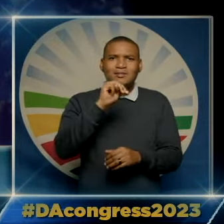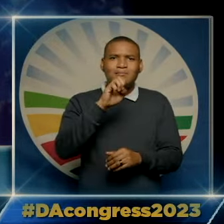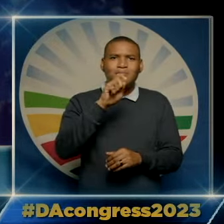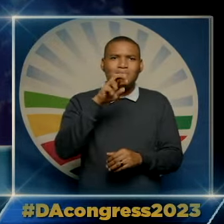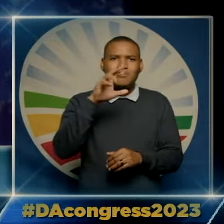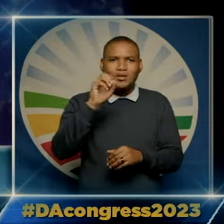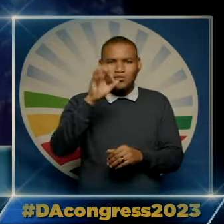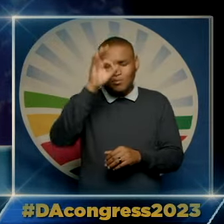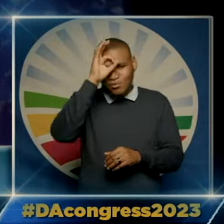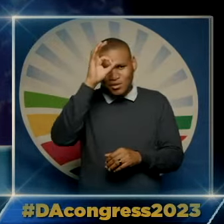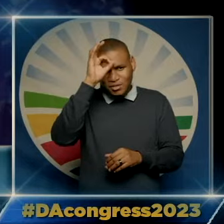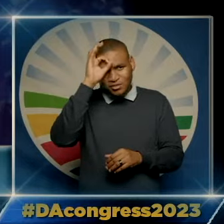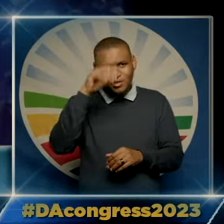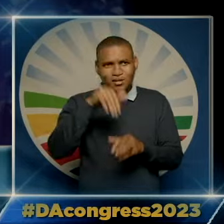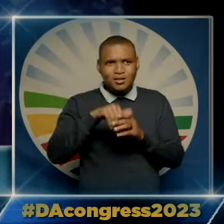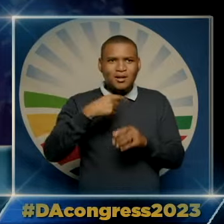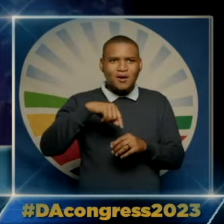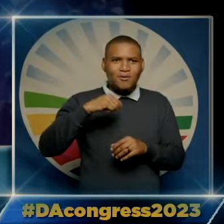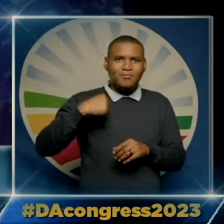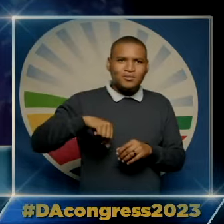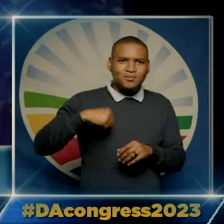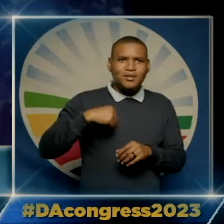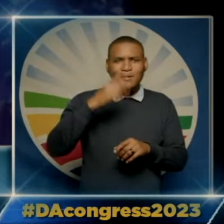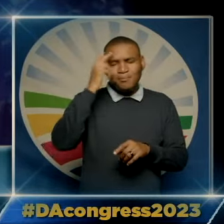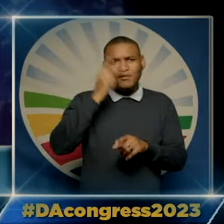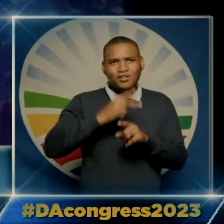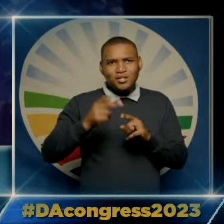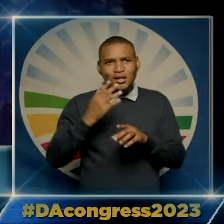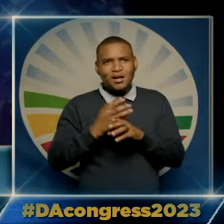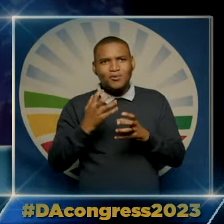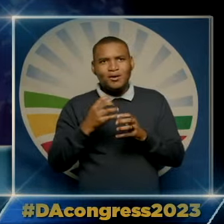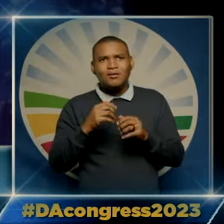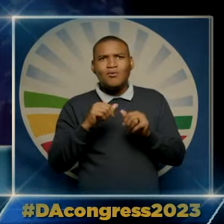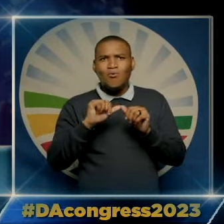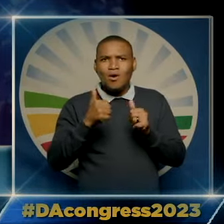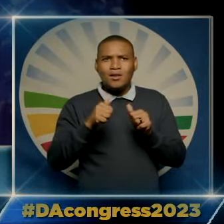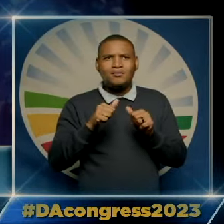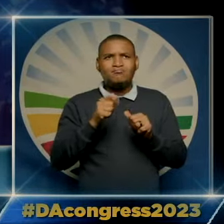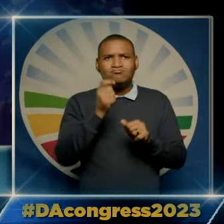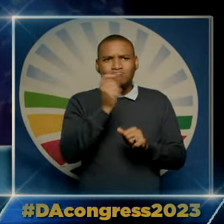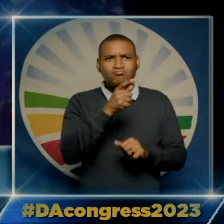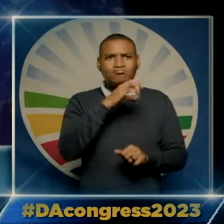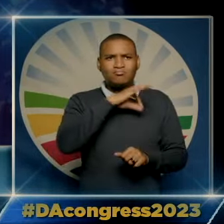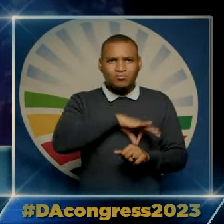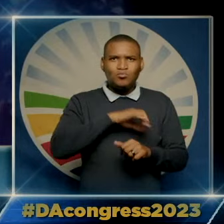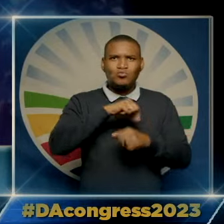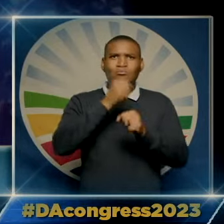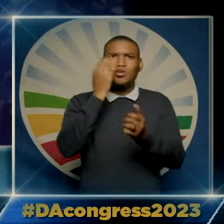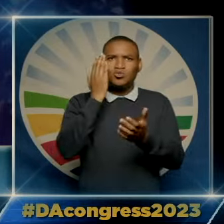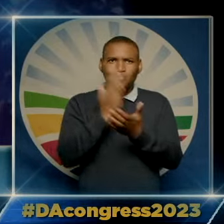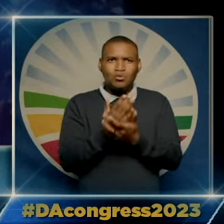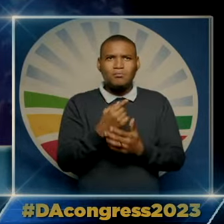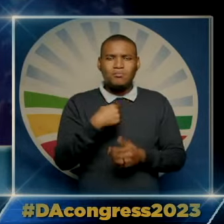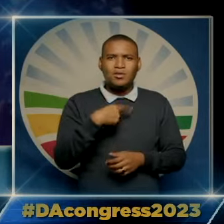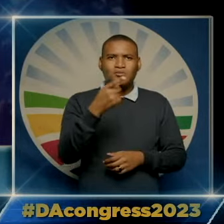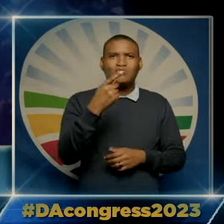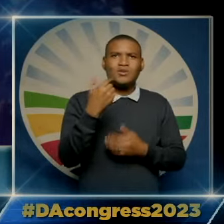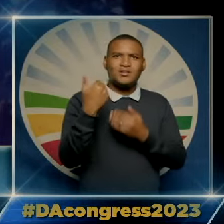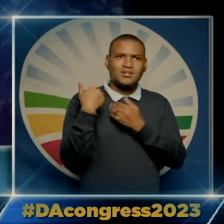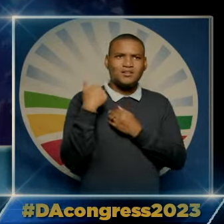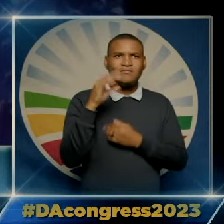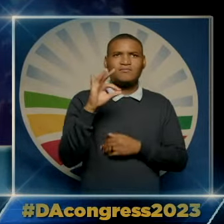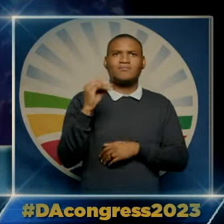metro. Professional, hardworking, and well-maintained police to make sure that you and me are safe on a daily basis. And I want